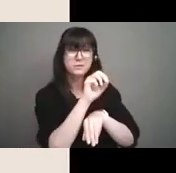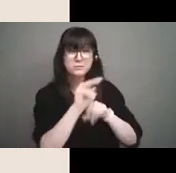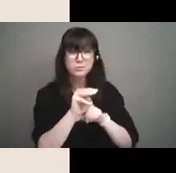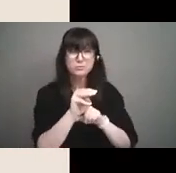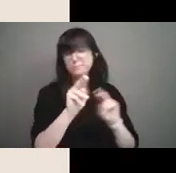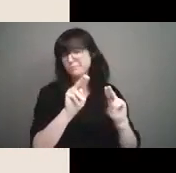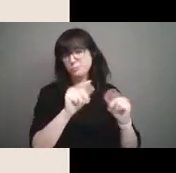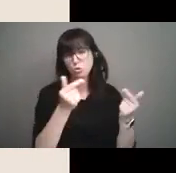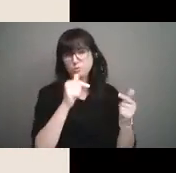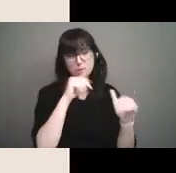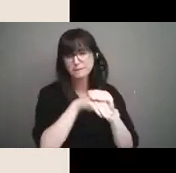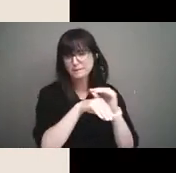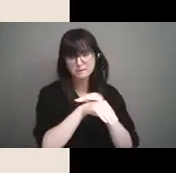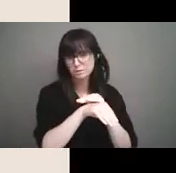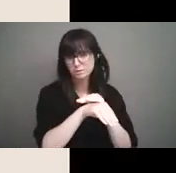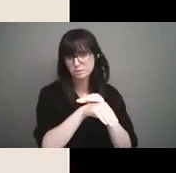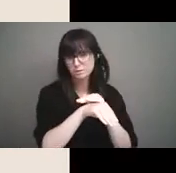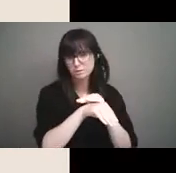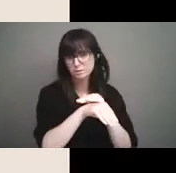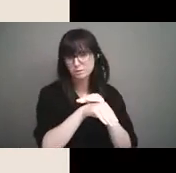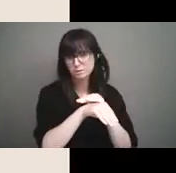as accessible as just picking up a phone.